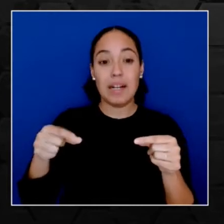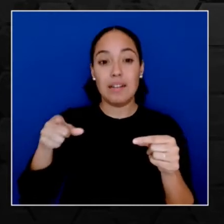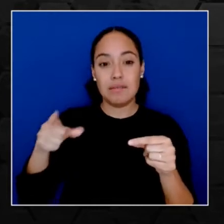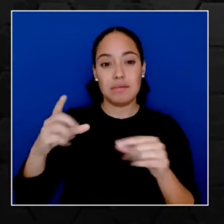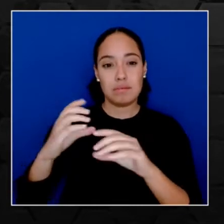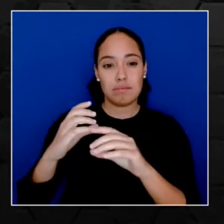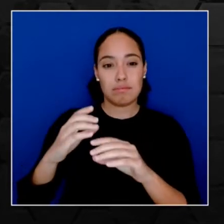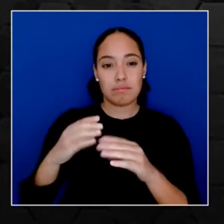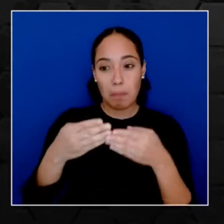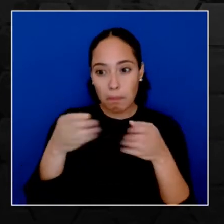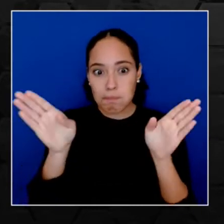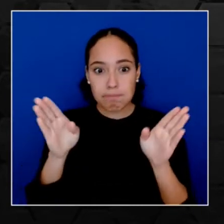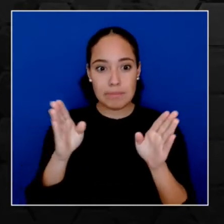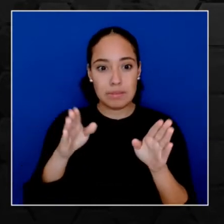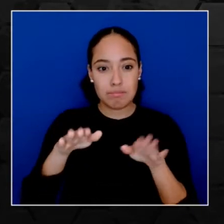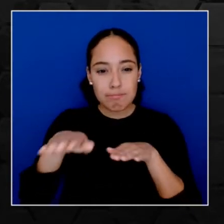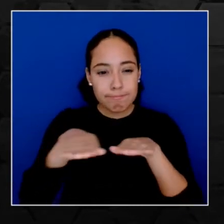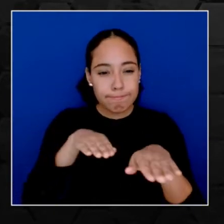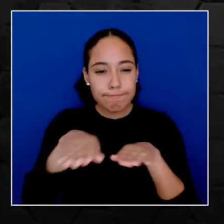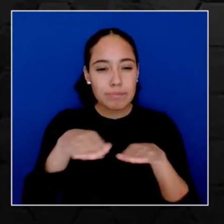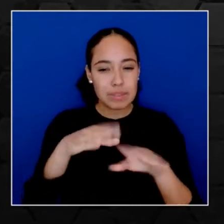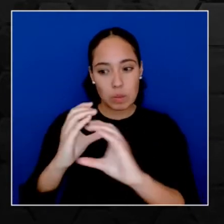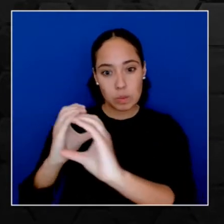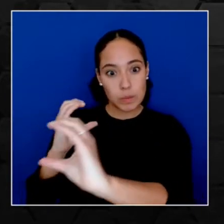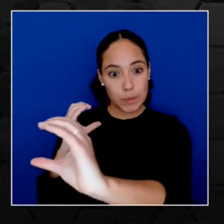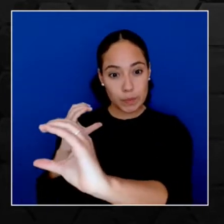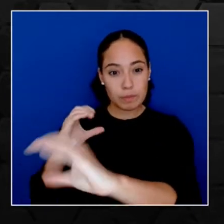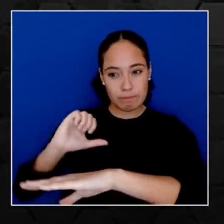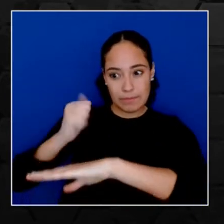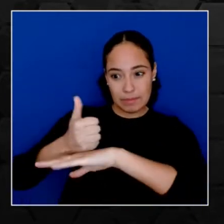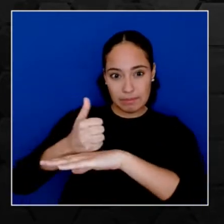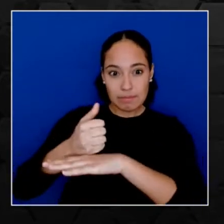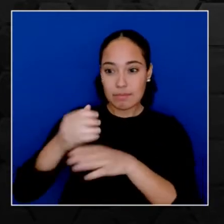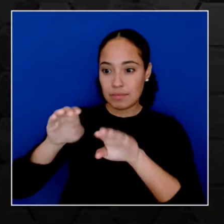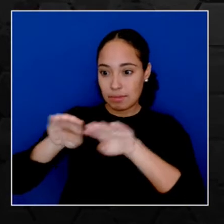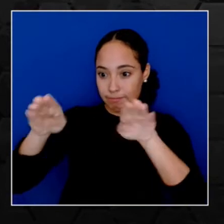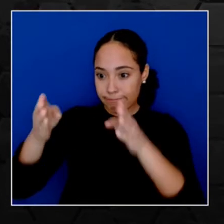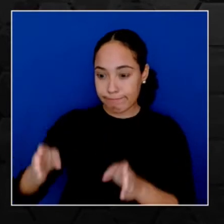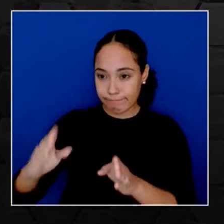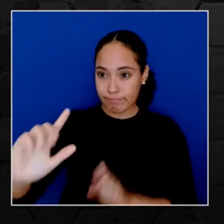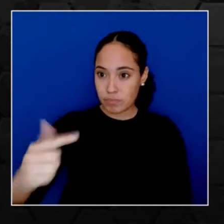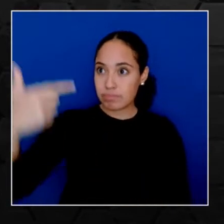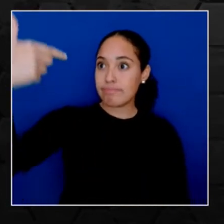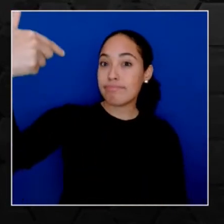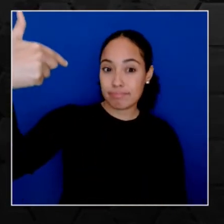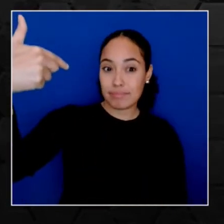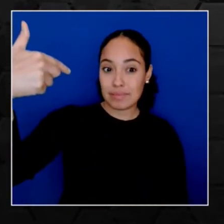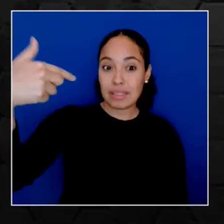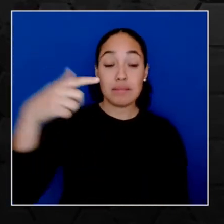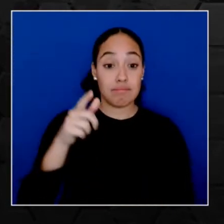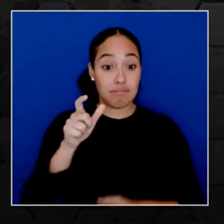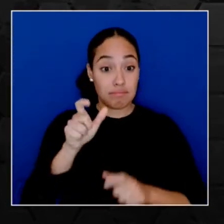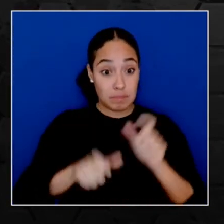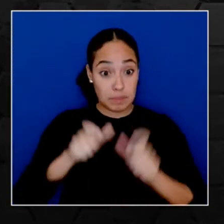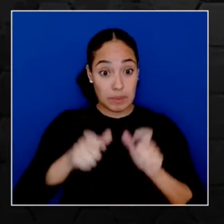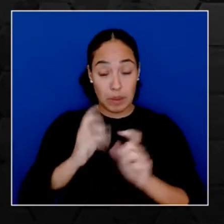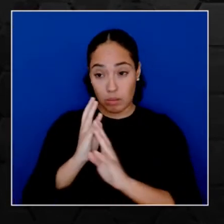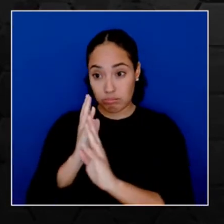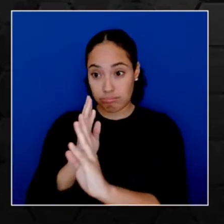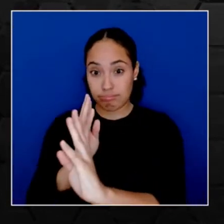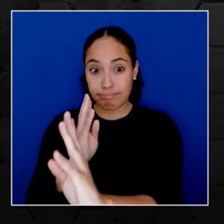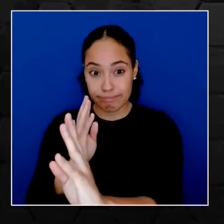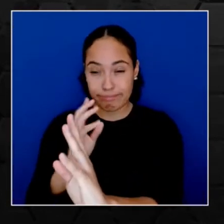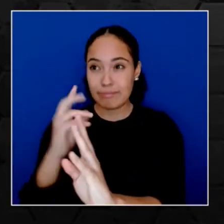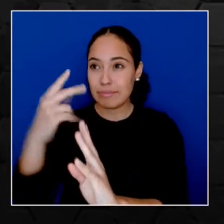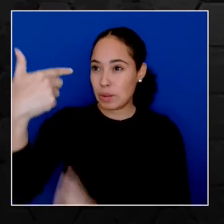for to capture information of anyone and everyone who is captured on the screen. And so, in layman terms, this was